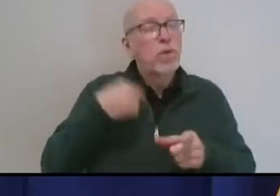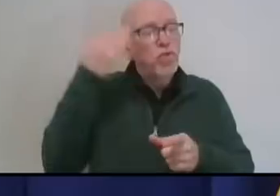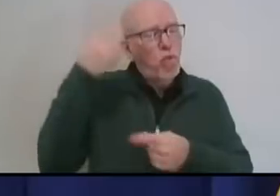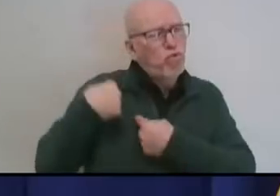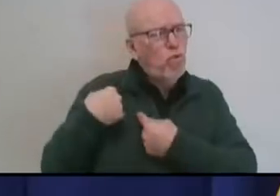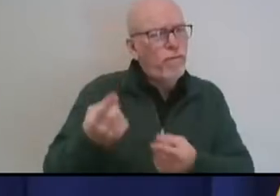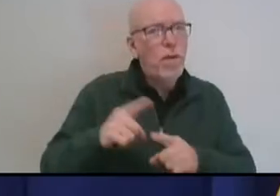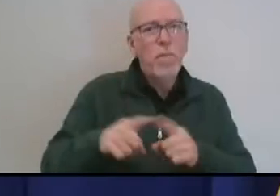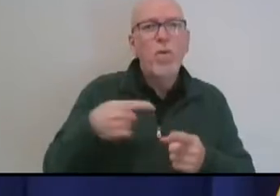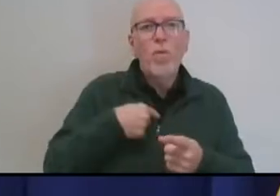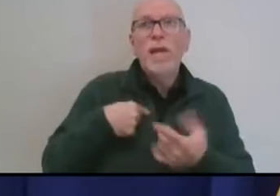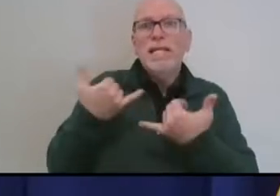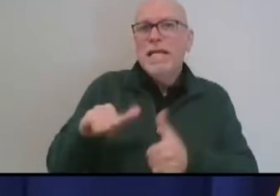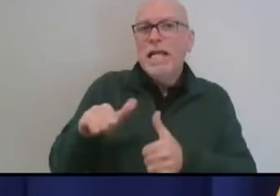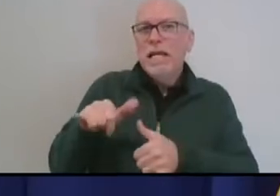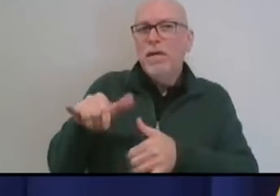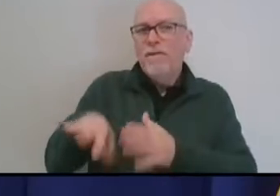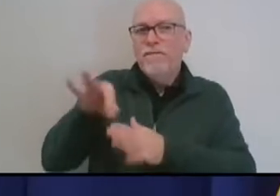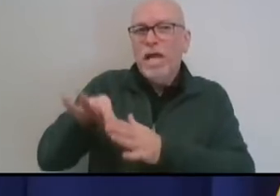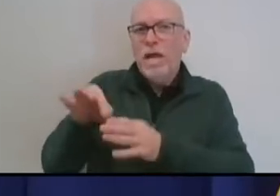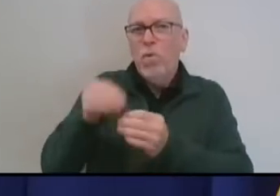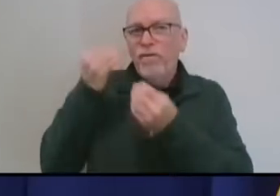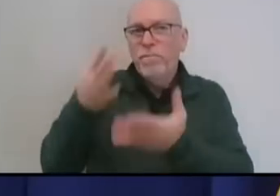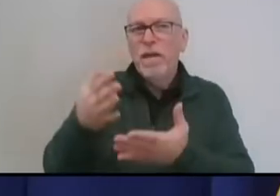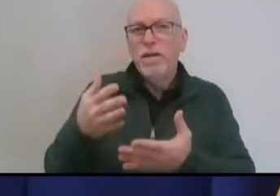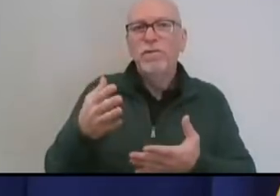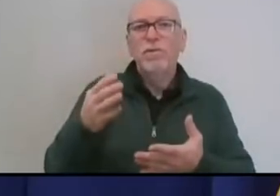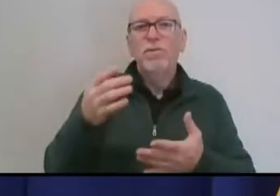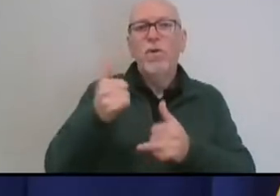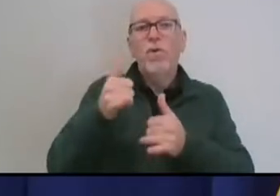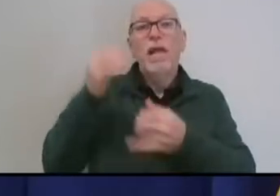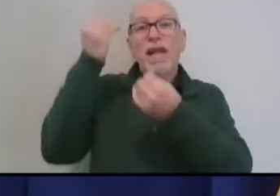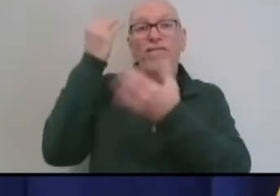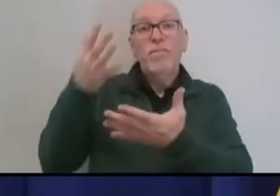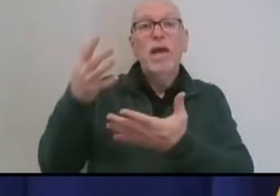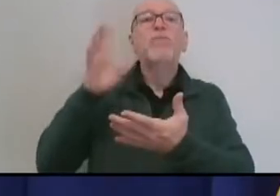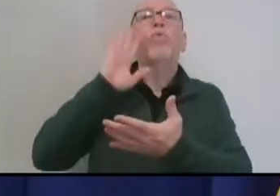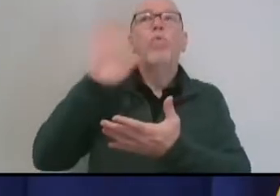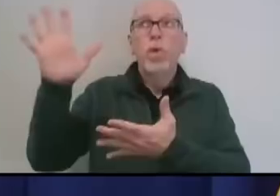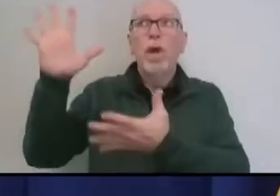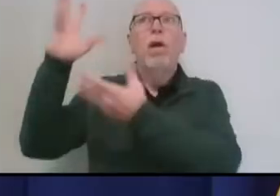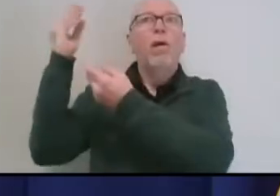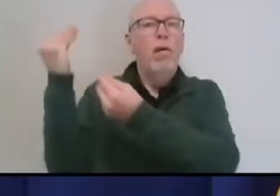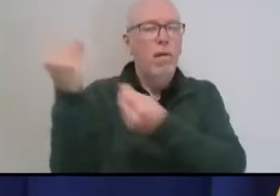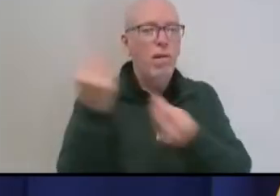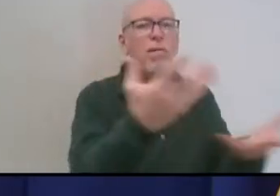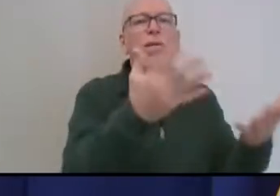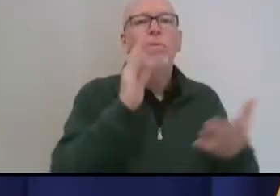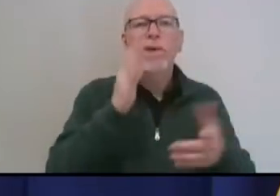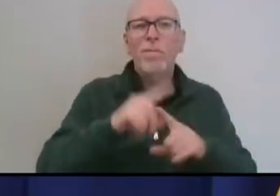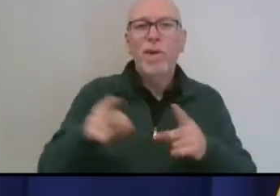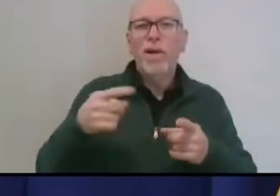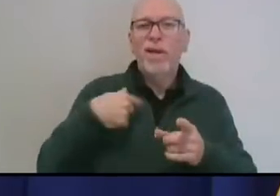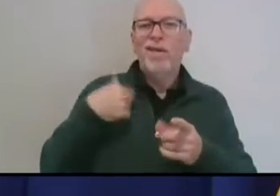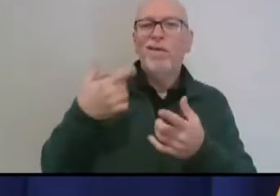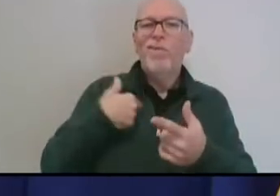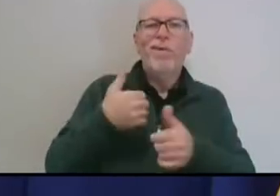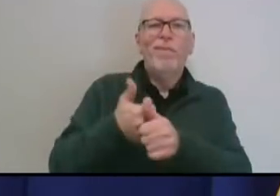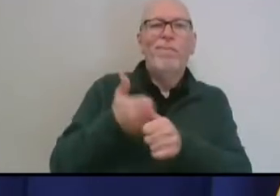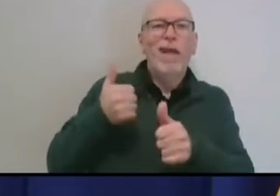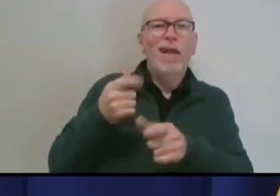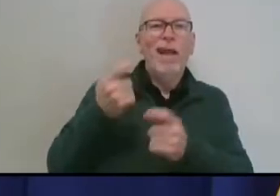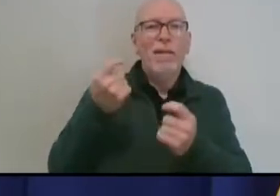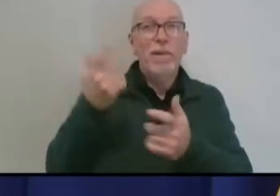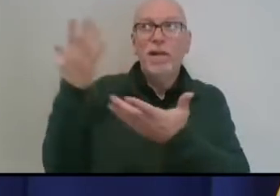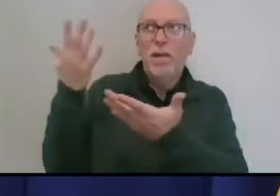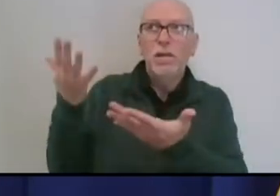we are asking more questions, and we do have a lag, so the information will ultimately get to us. It's just kind of behind the times when we're